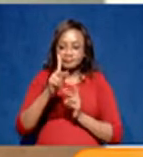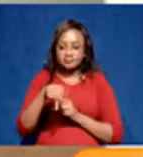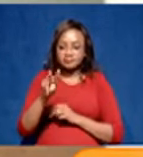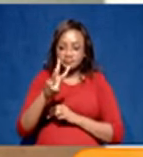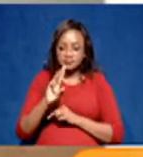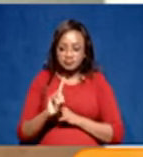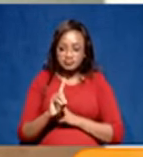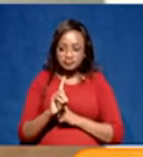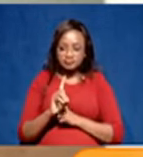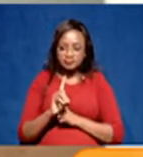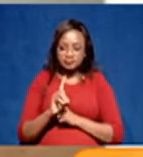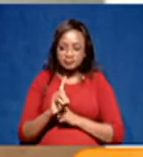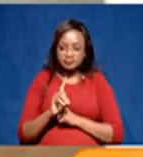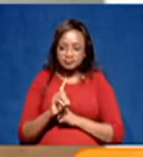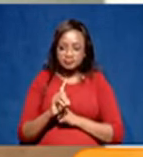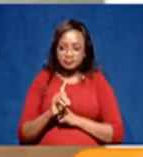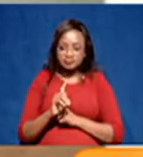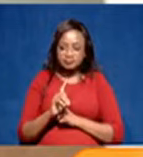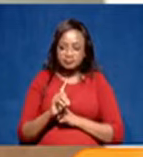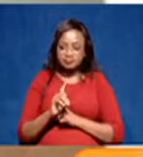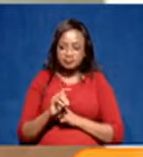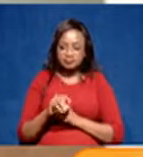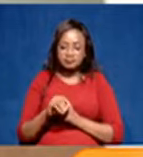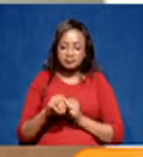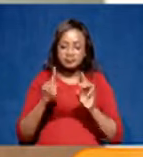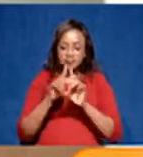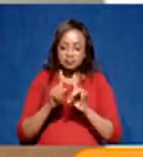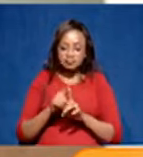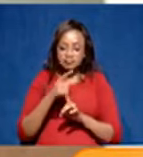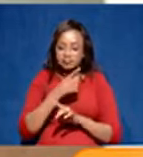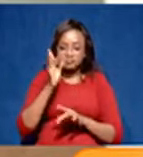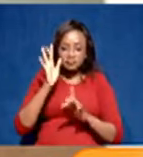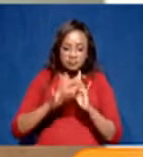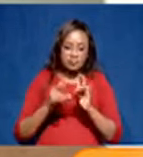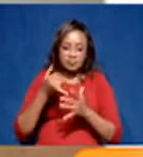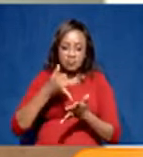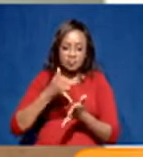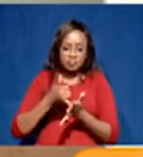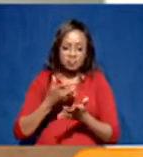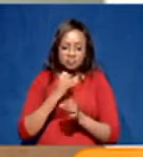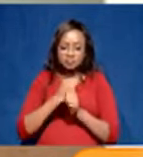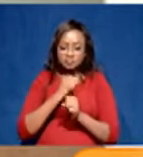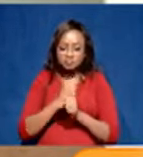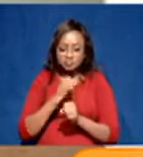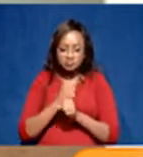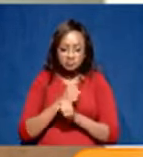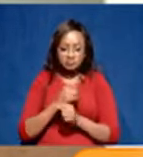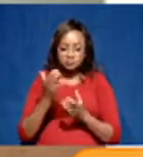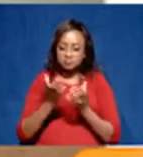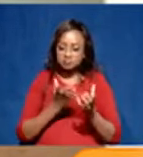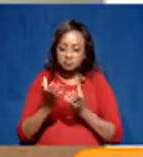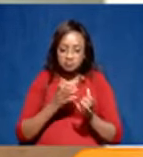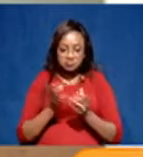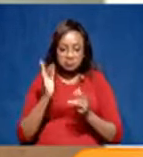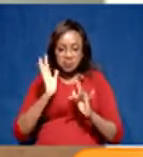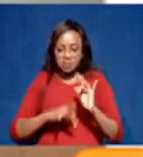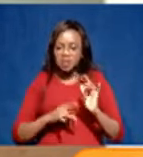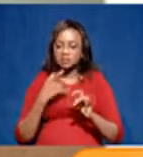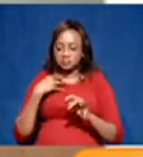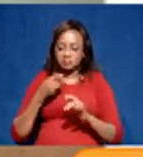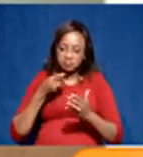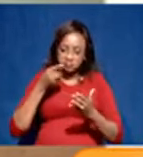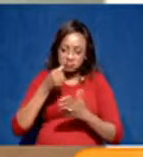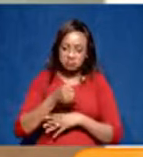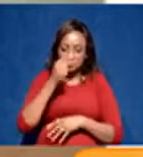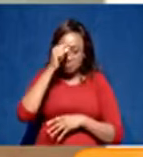is for those who are disabled or severely disabled and they are not able to engage in any income-generating mm-hmm. activity or they are not able to make any income,